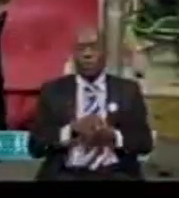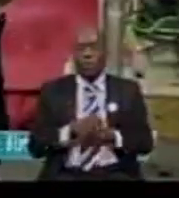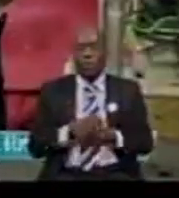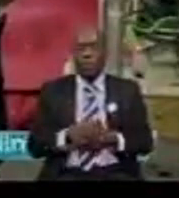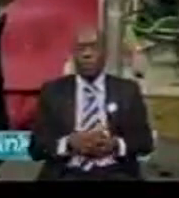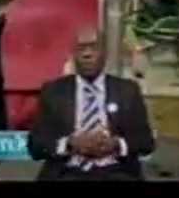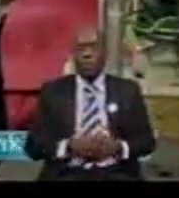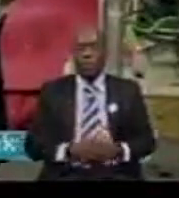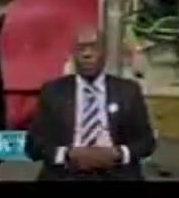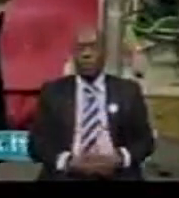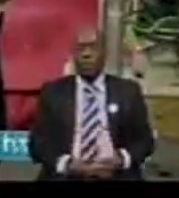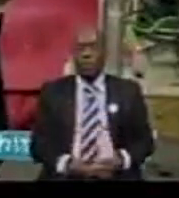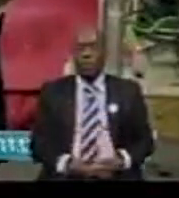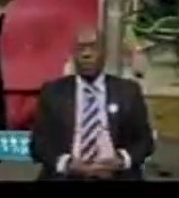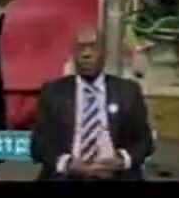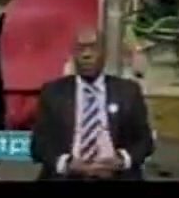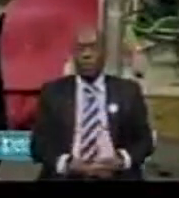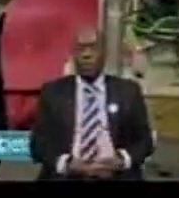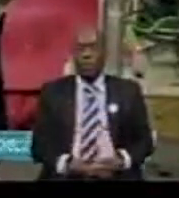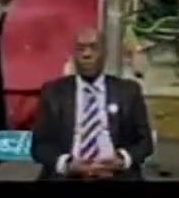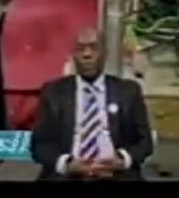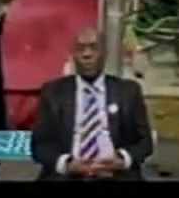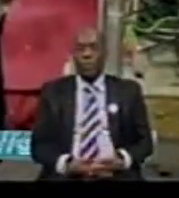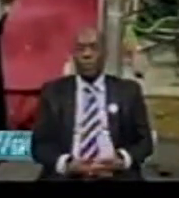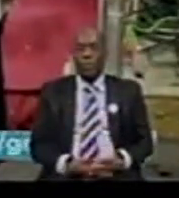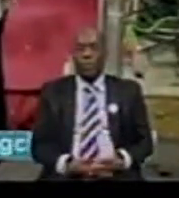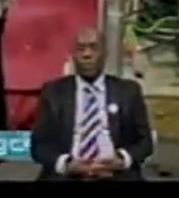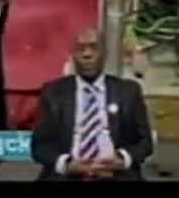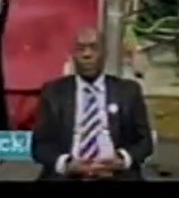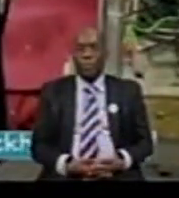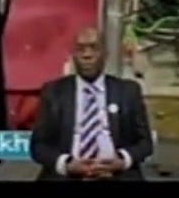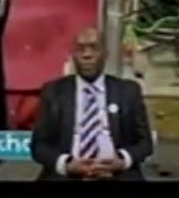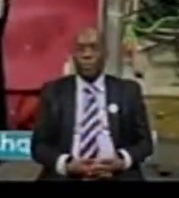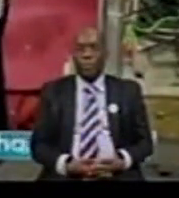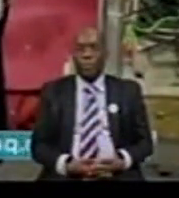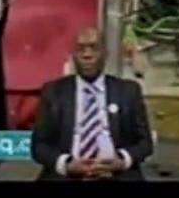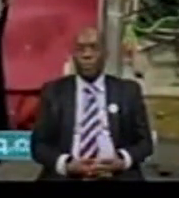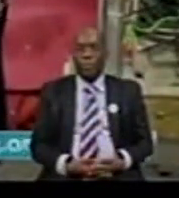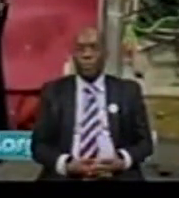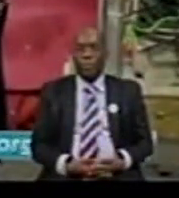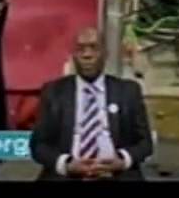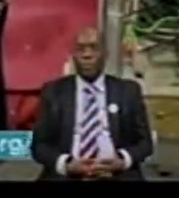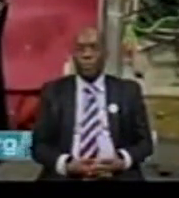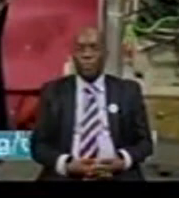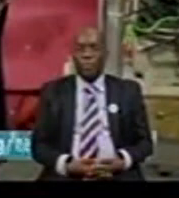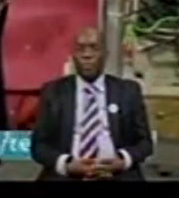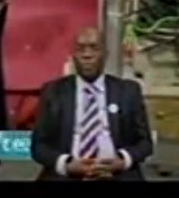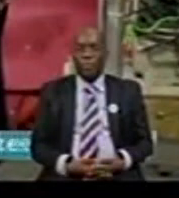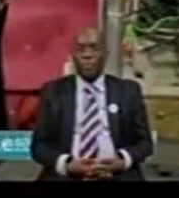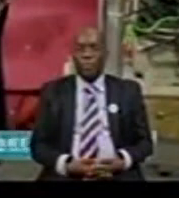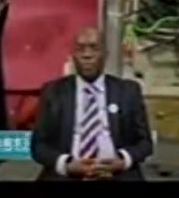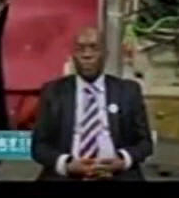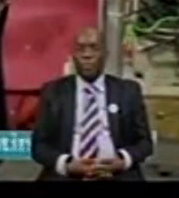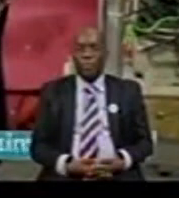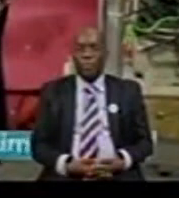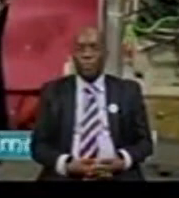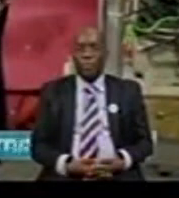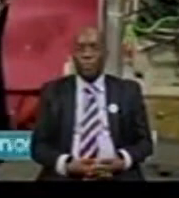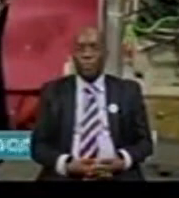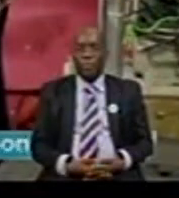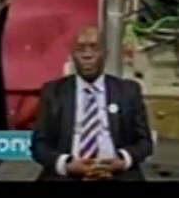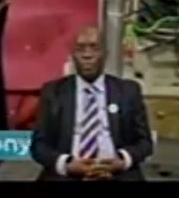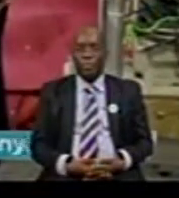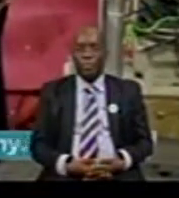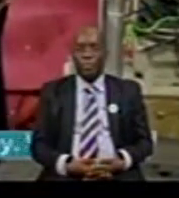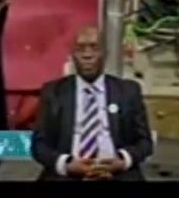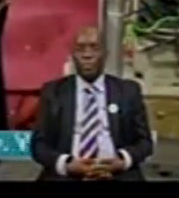Praise the Lord. Mama testified to the goodness of God. For the past 6 days, she has been suffering